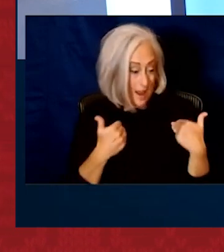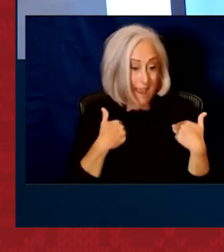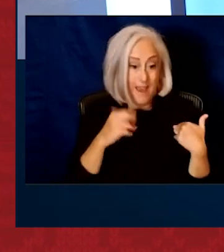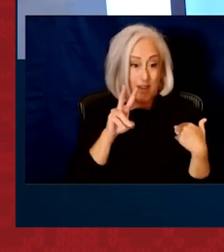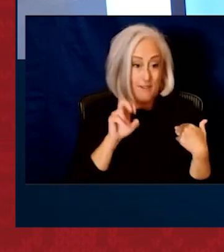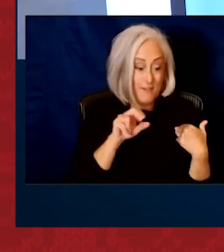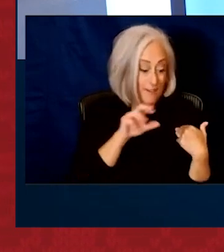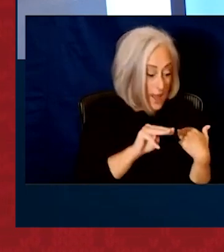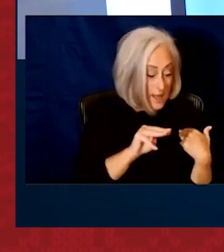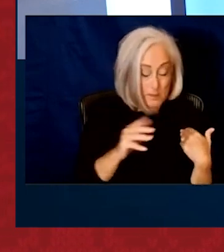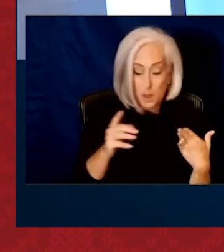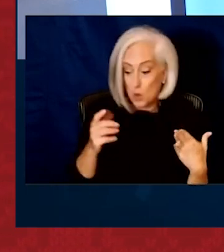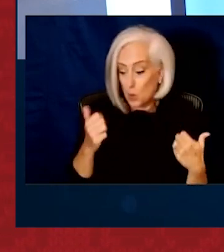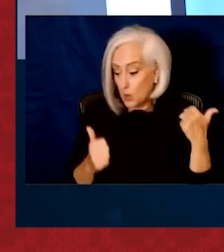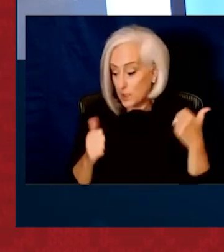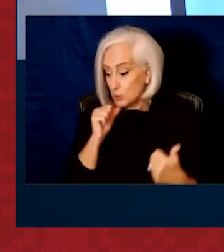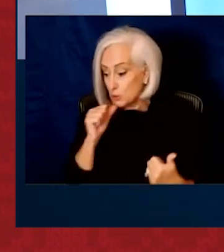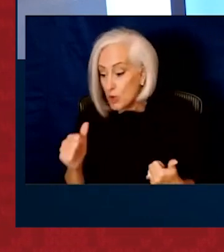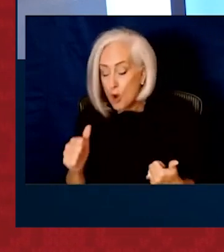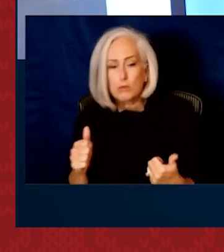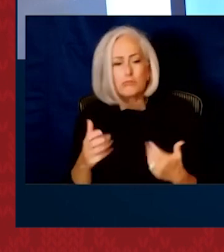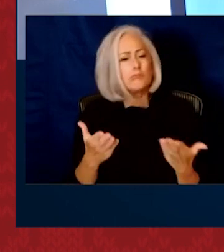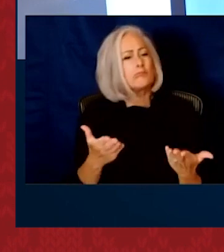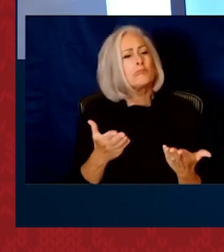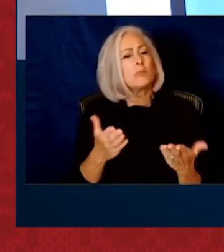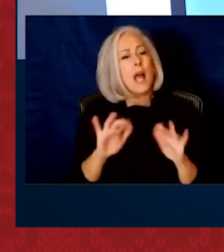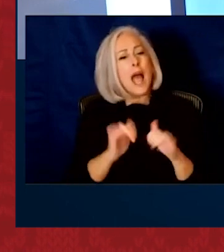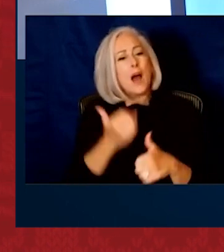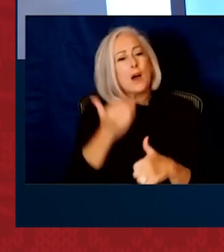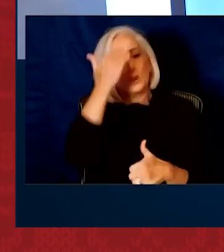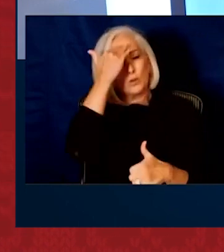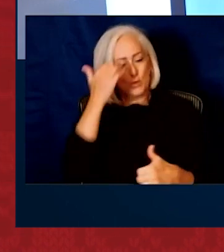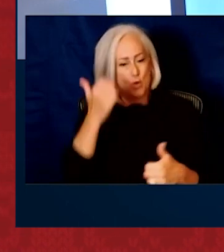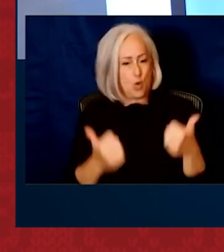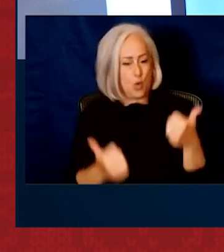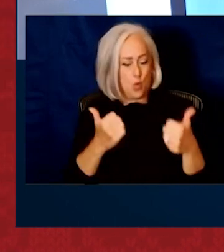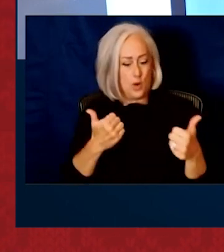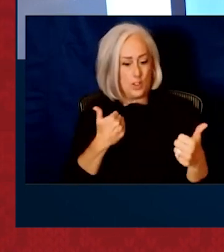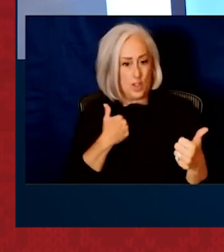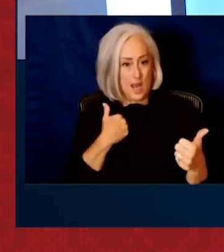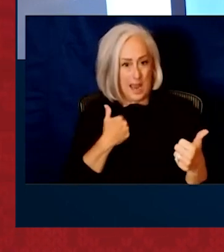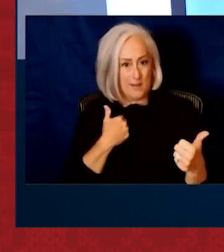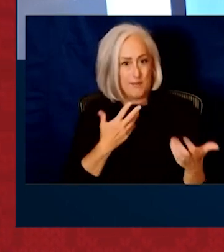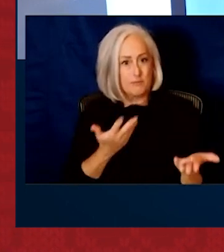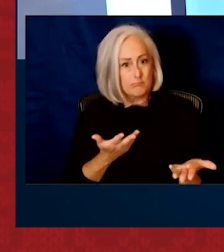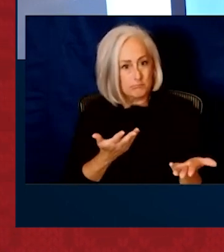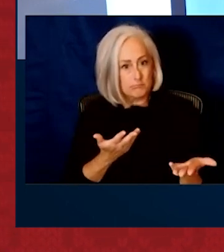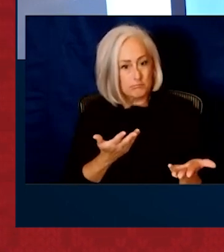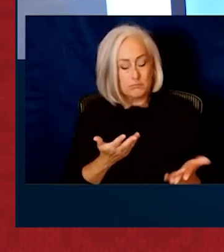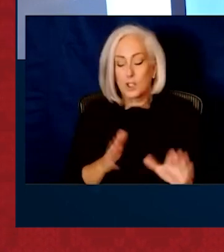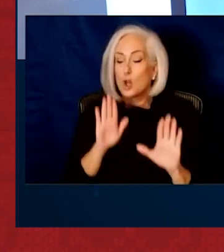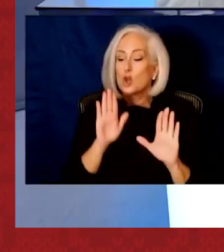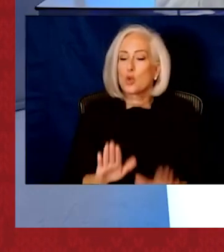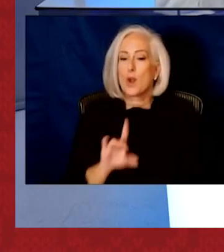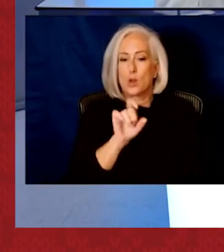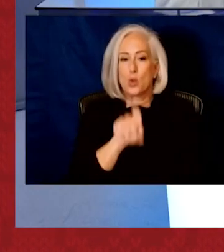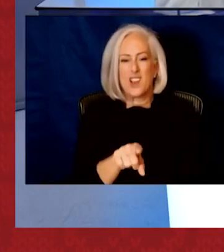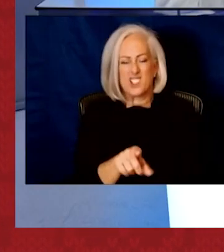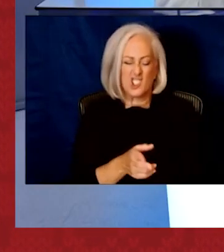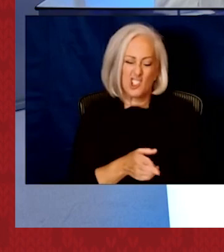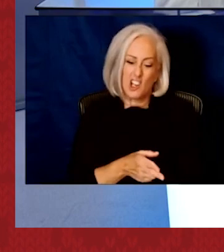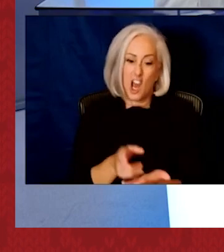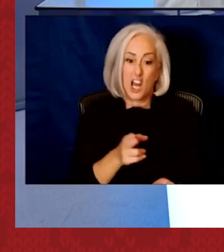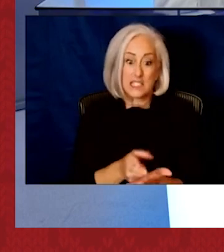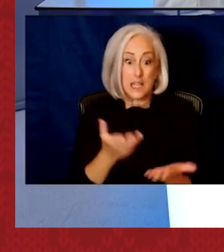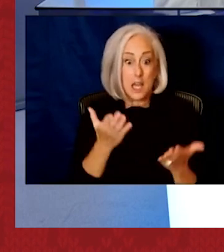So, to either of our guests, how do you tell which are which? You know, that's a great question because just be honest, you don't really want to get up close and